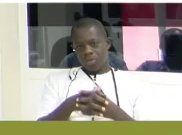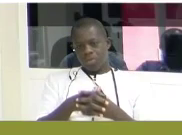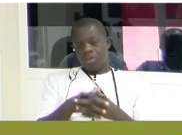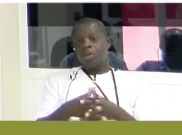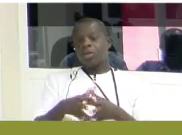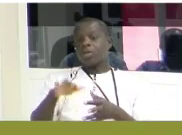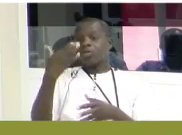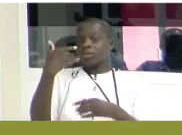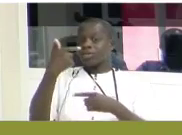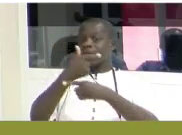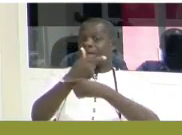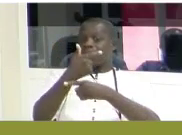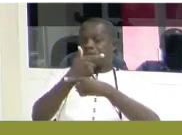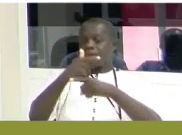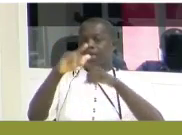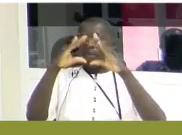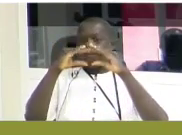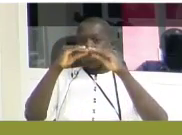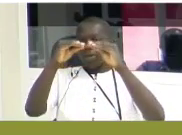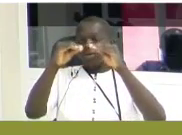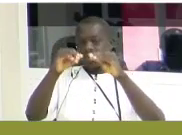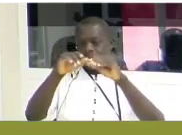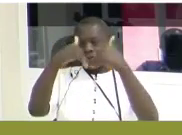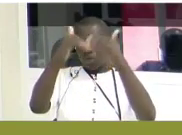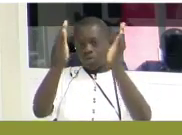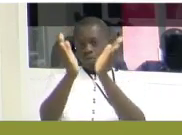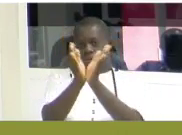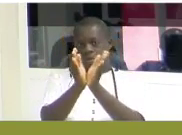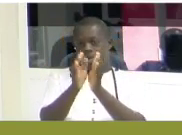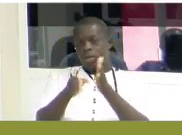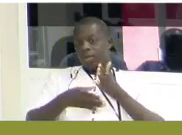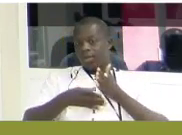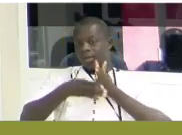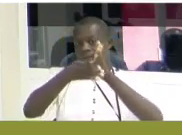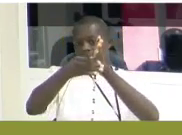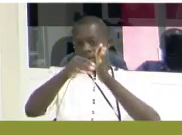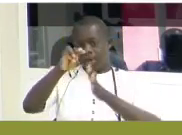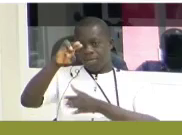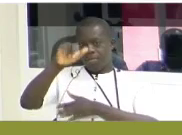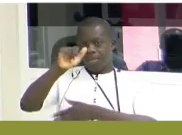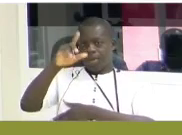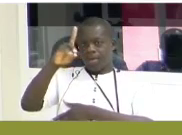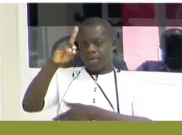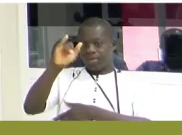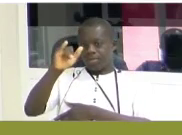the presidency of Madi Cisse, because you have all the